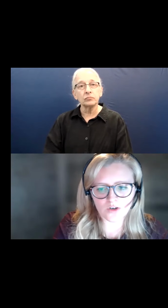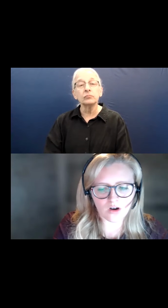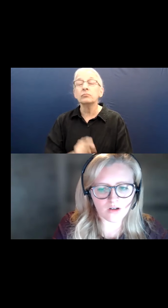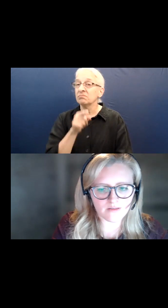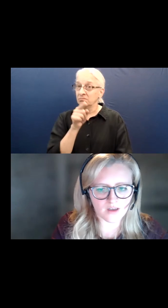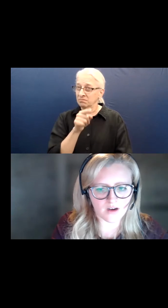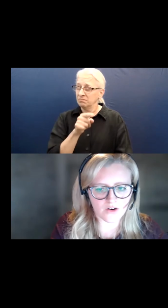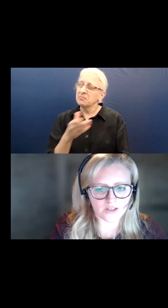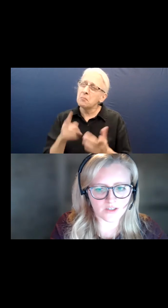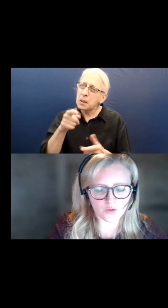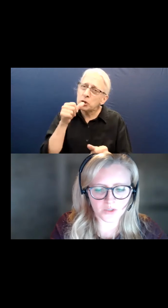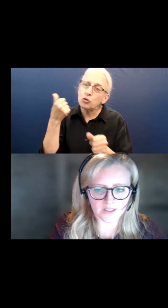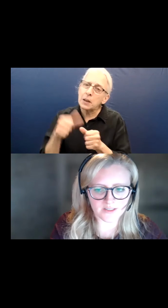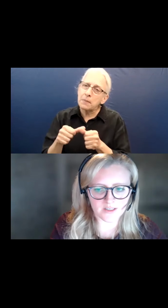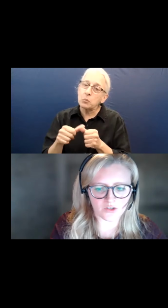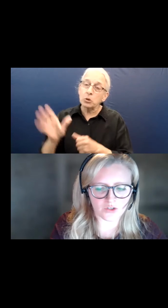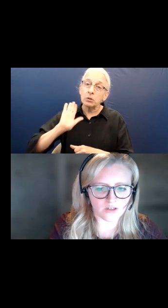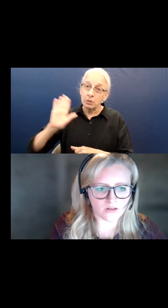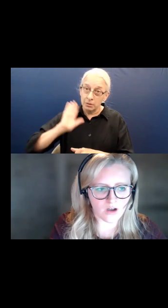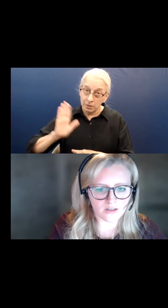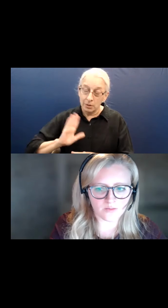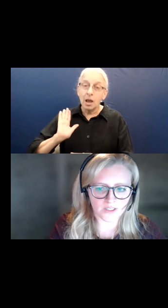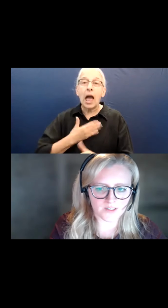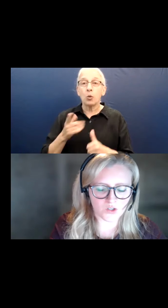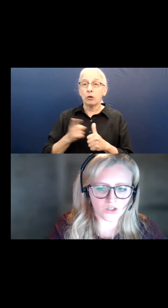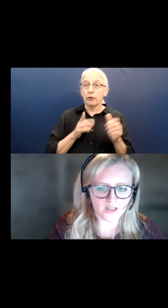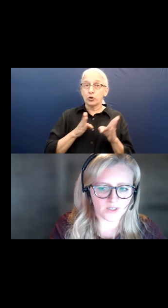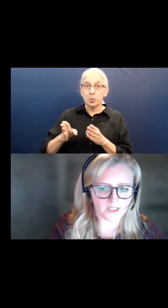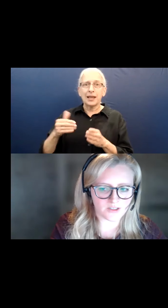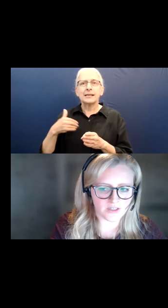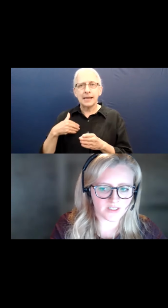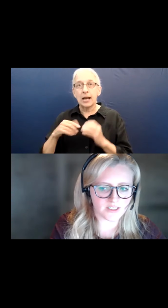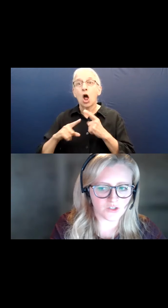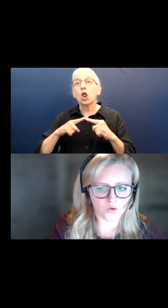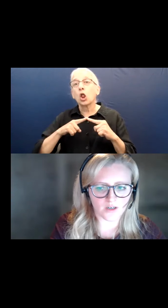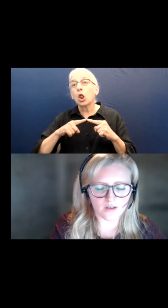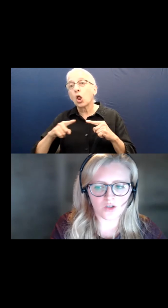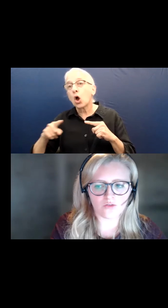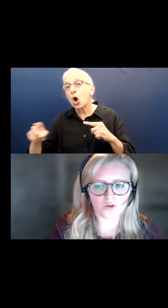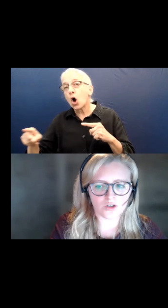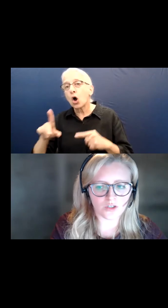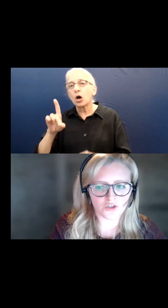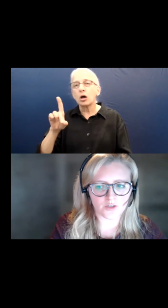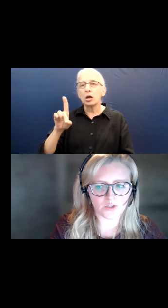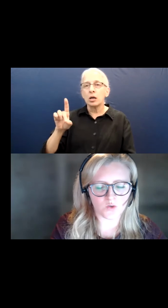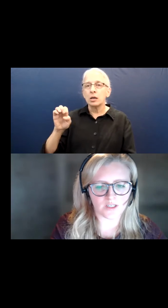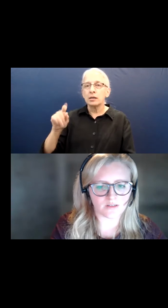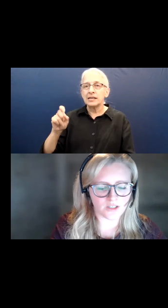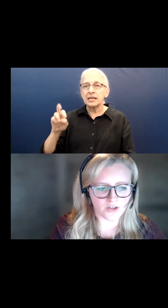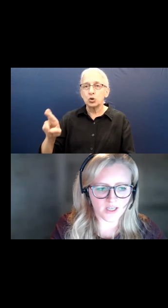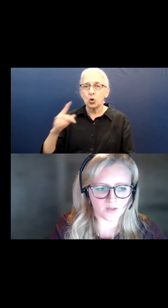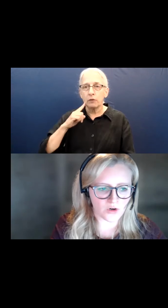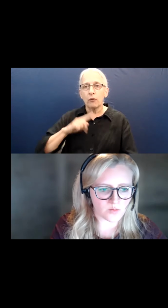You may recall that our initial plans included a long bicycle and pedestrian detour for the closure